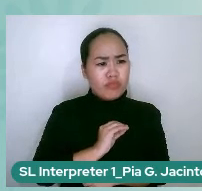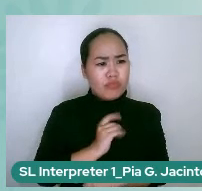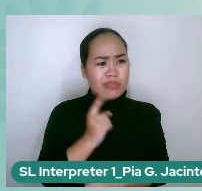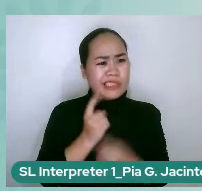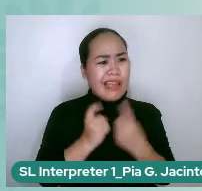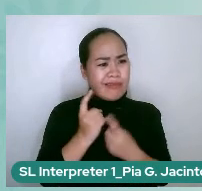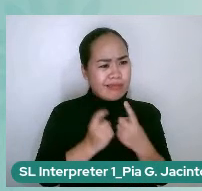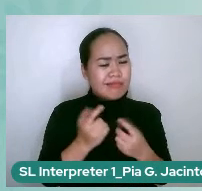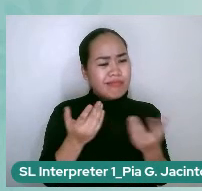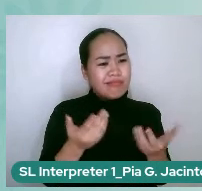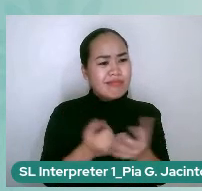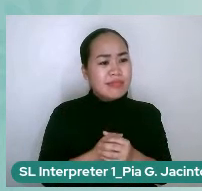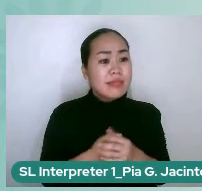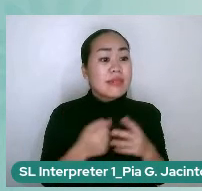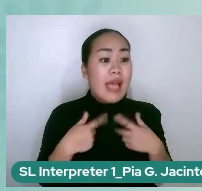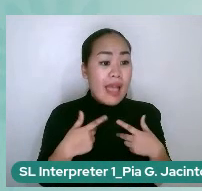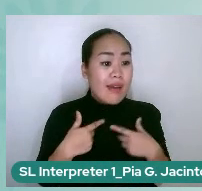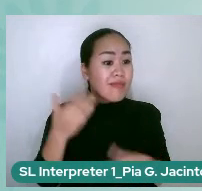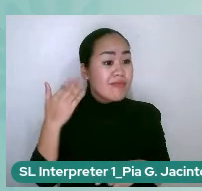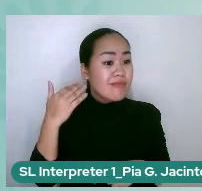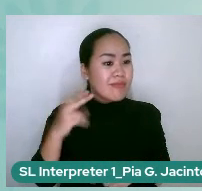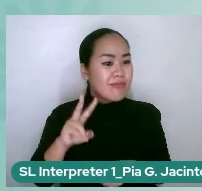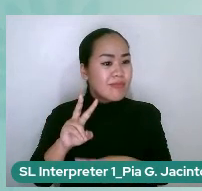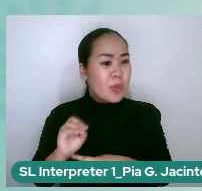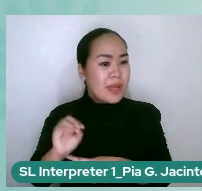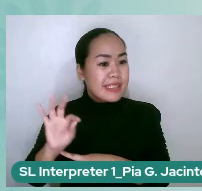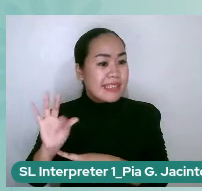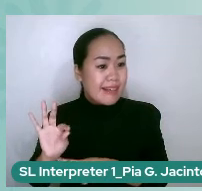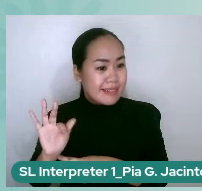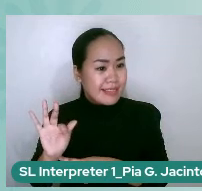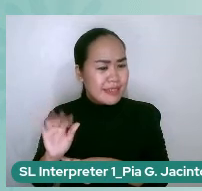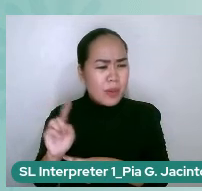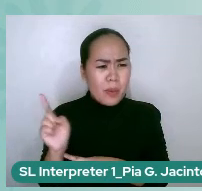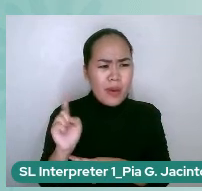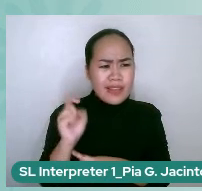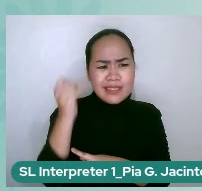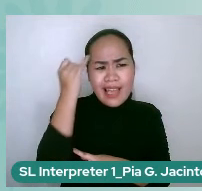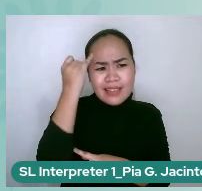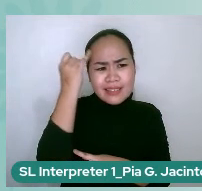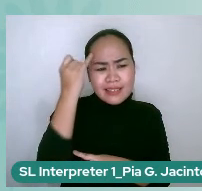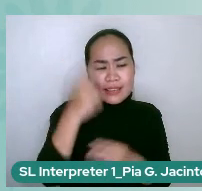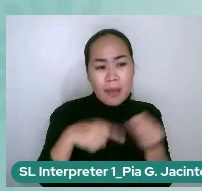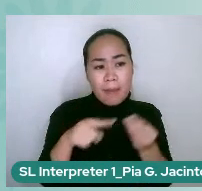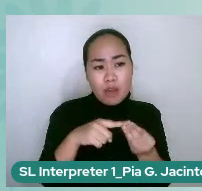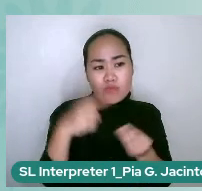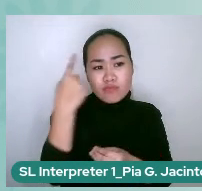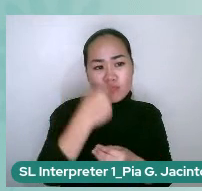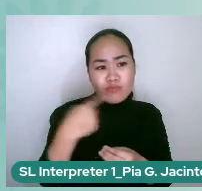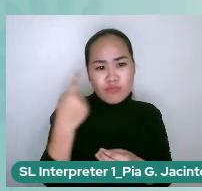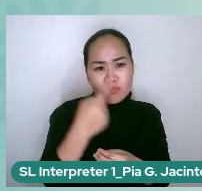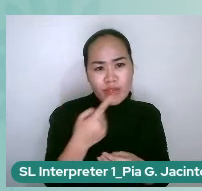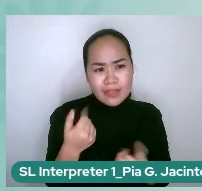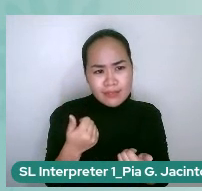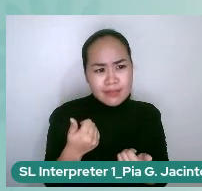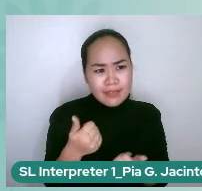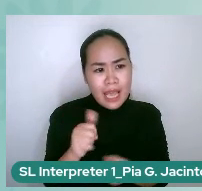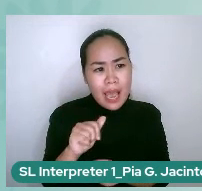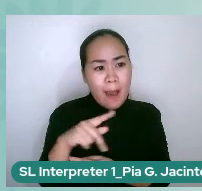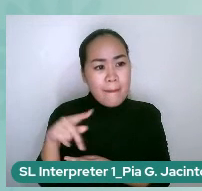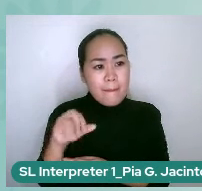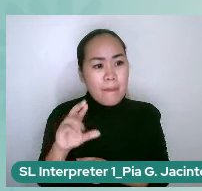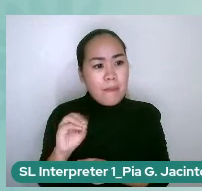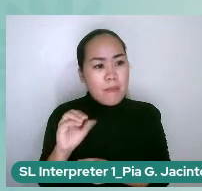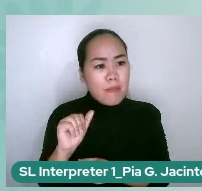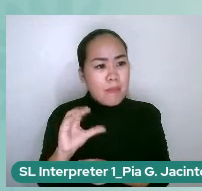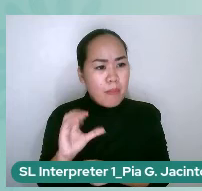that since 2019, and the idea is to have a phased approach. What is really great